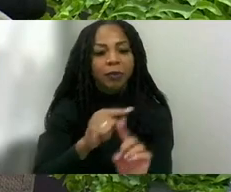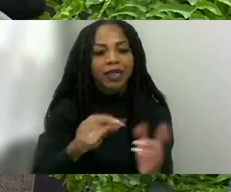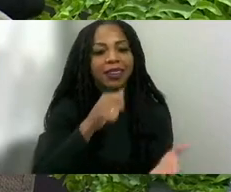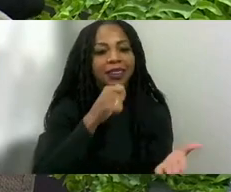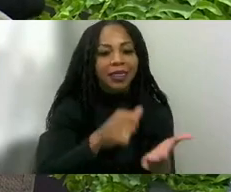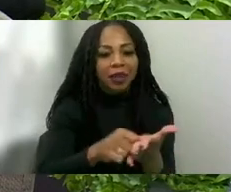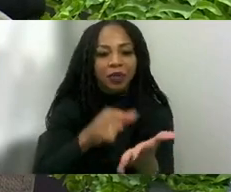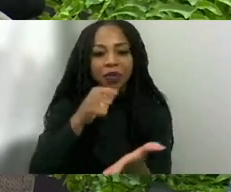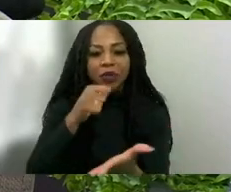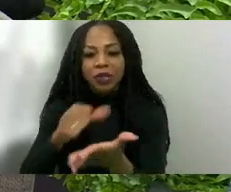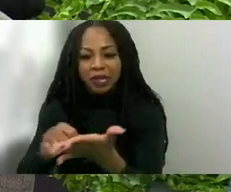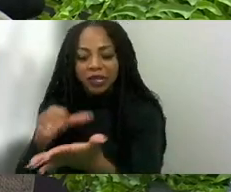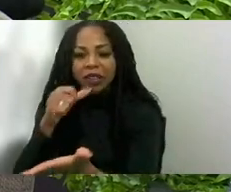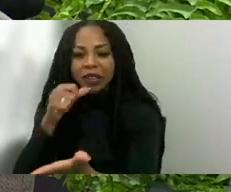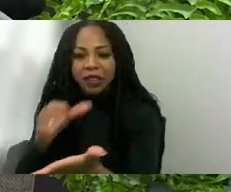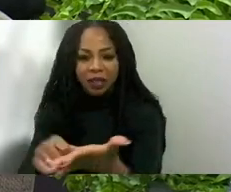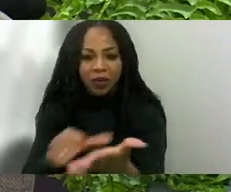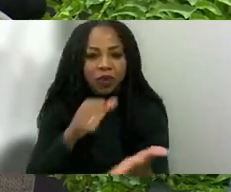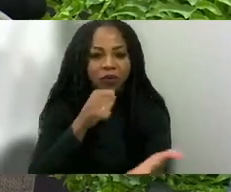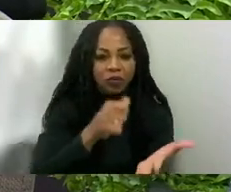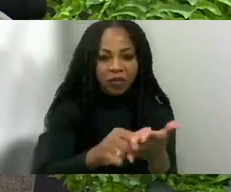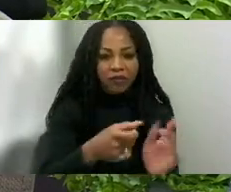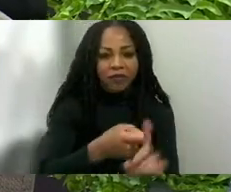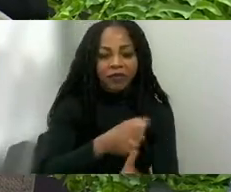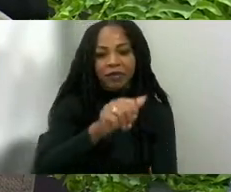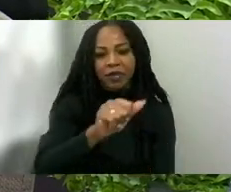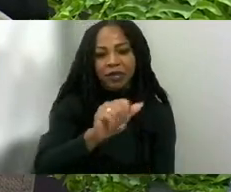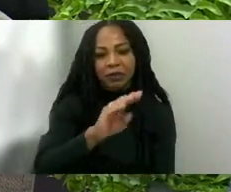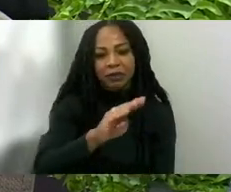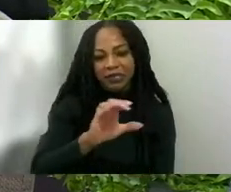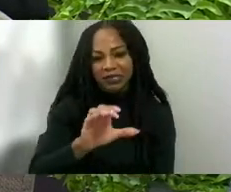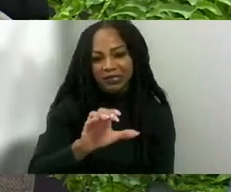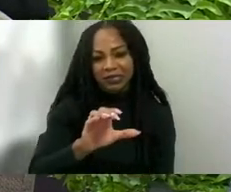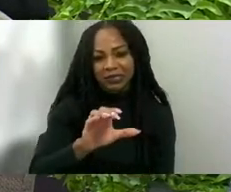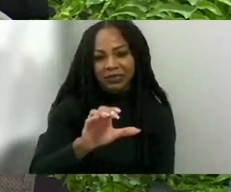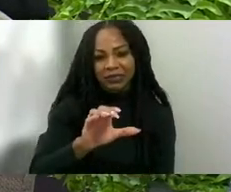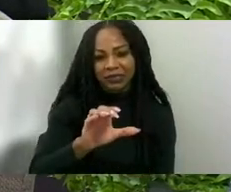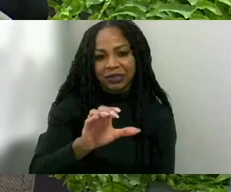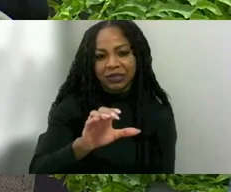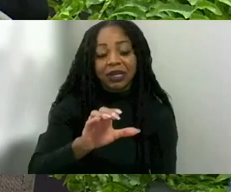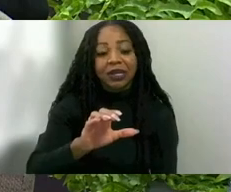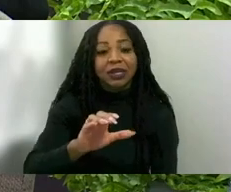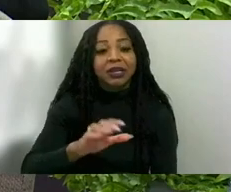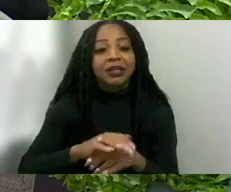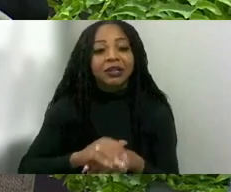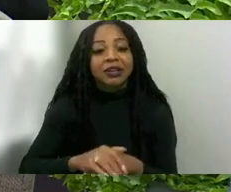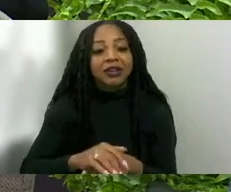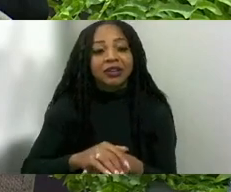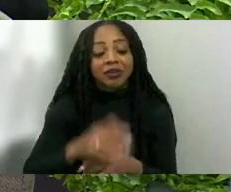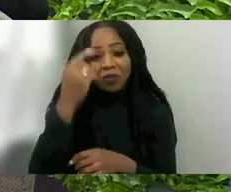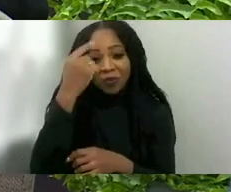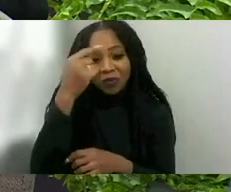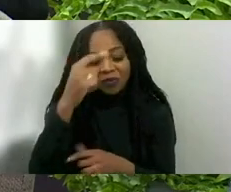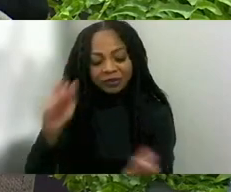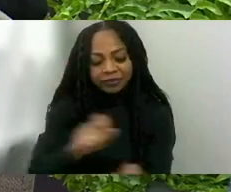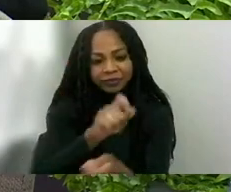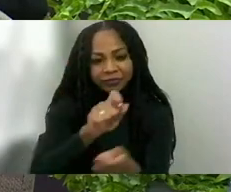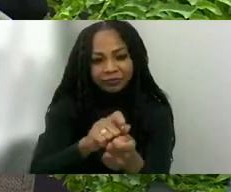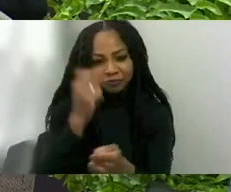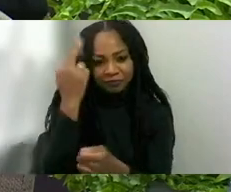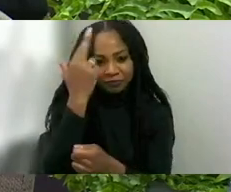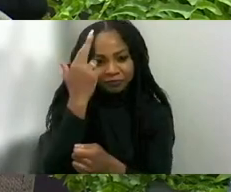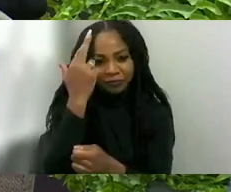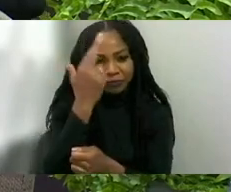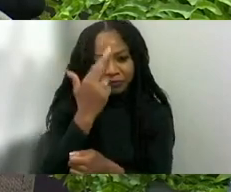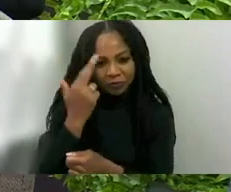in the alphabets that were created for very specific reasons. For